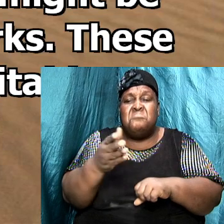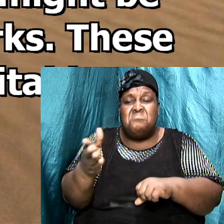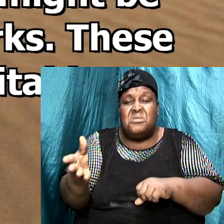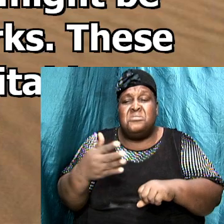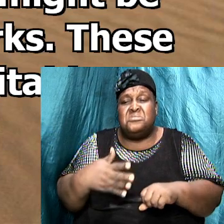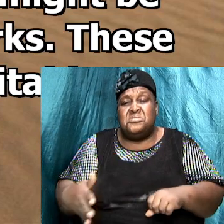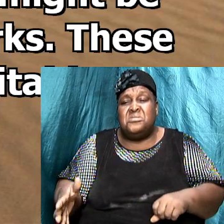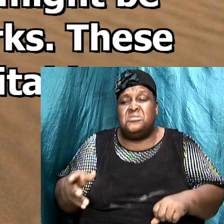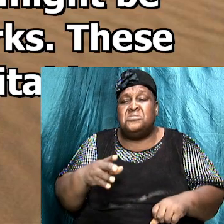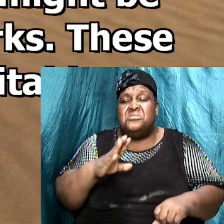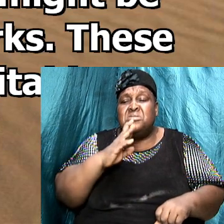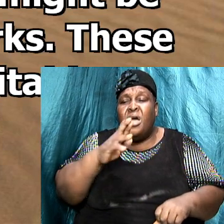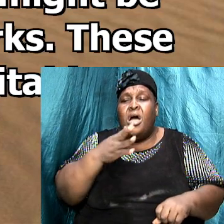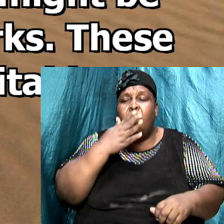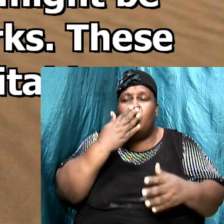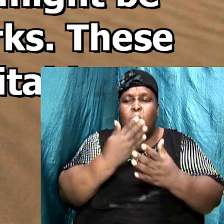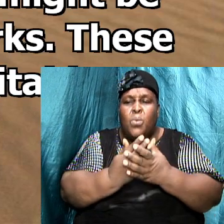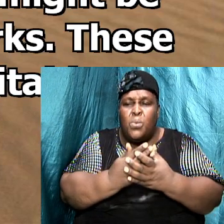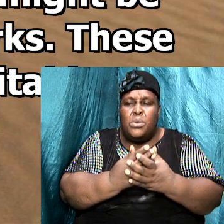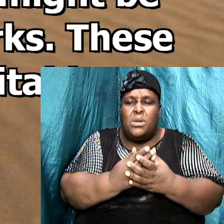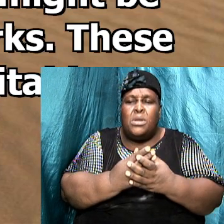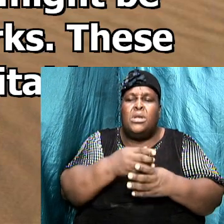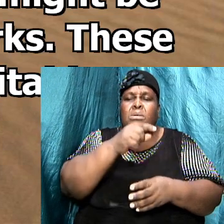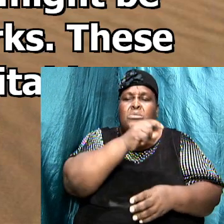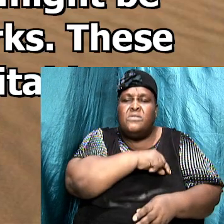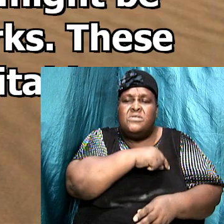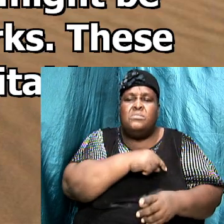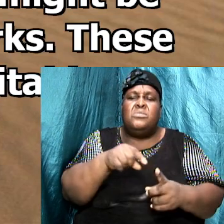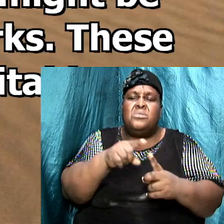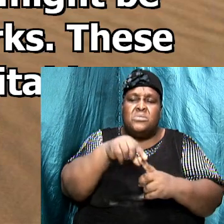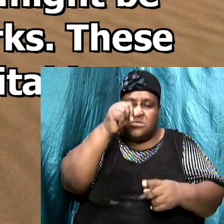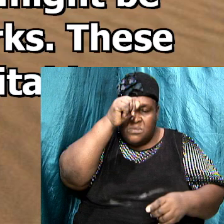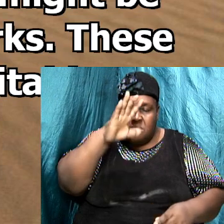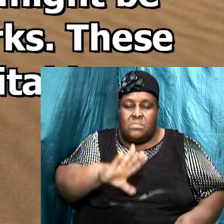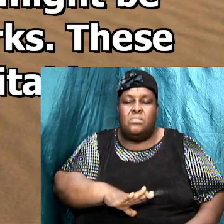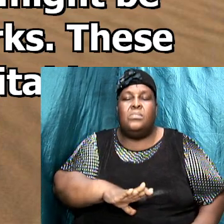These things are good and profitable.